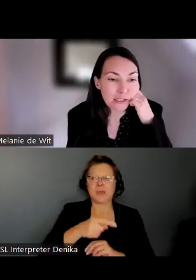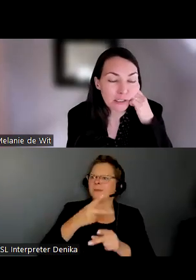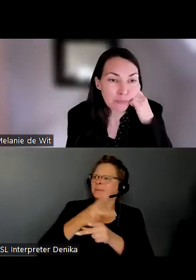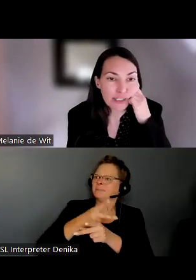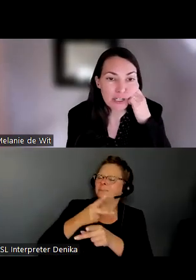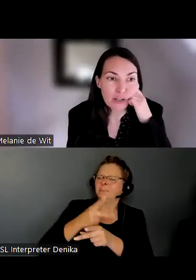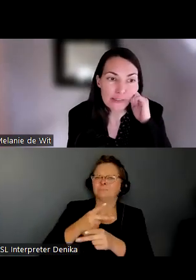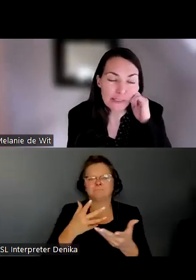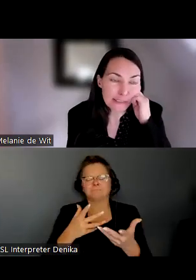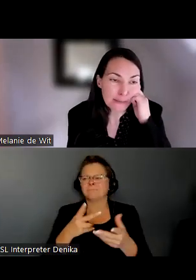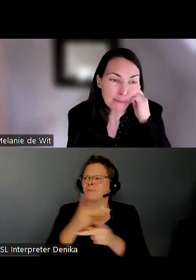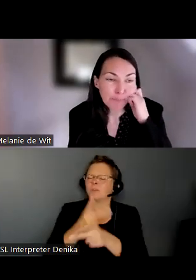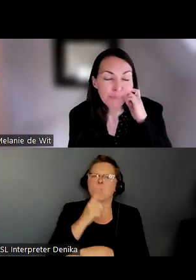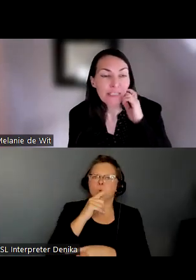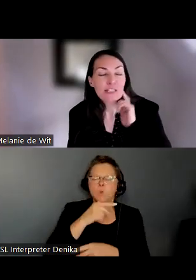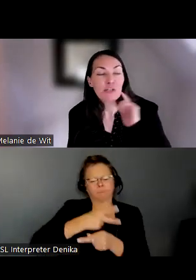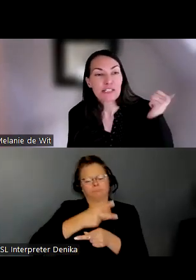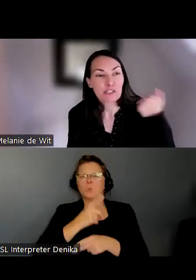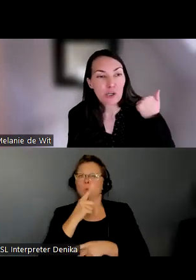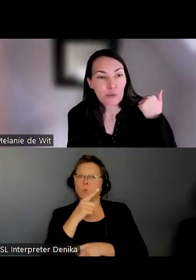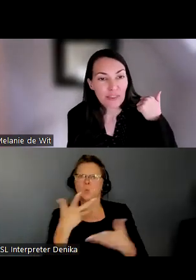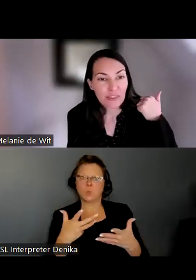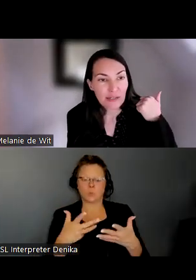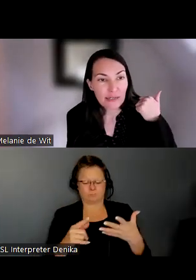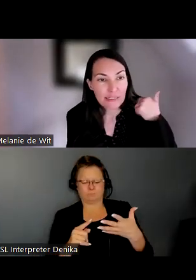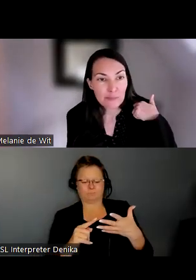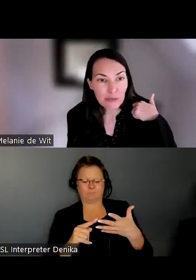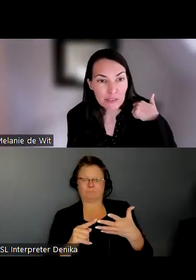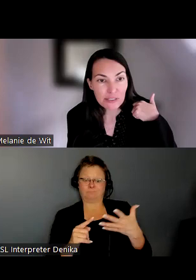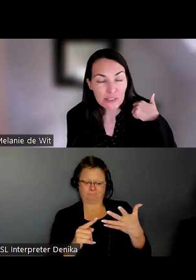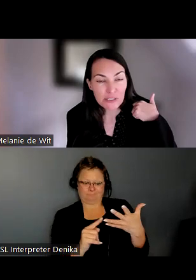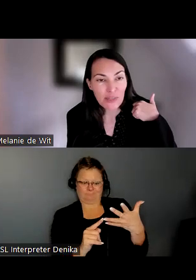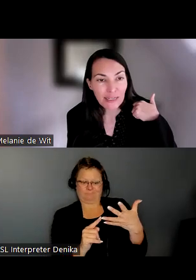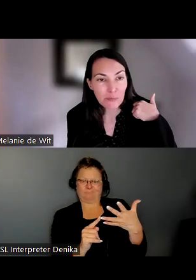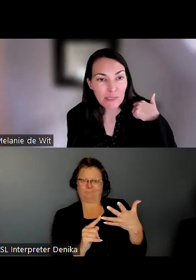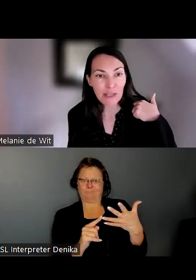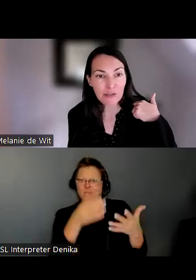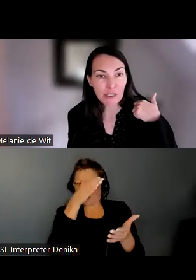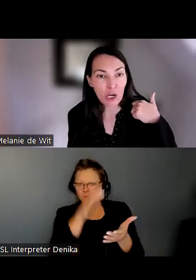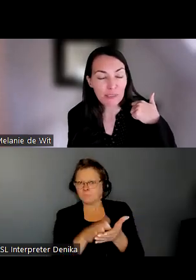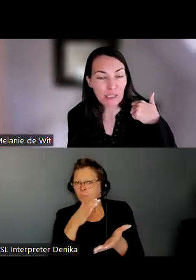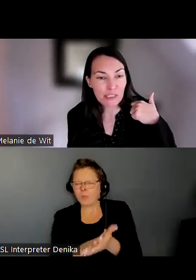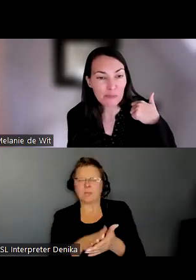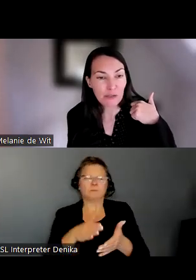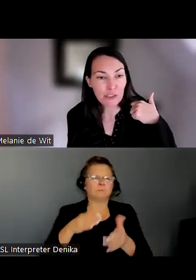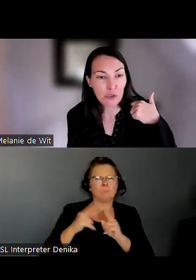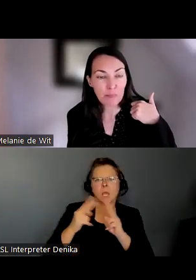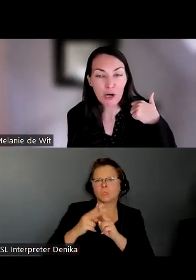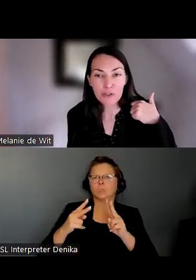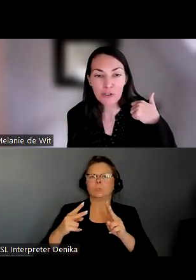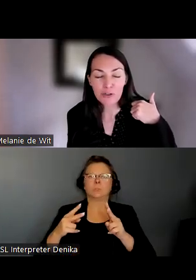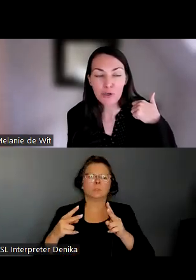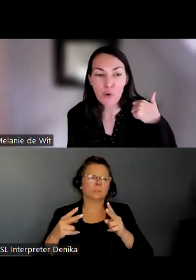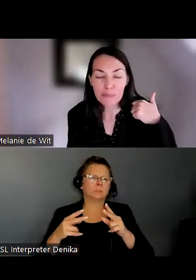highest person on this list. So we start with a spouse. So that can be either a common law spouse or